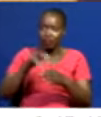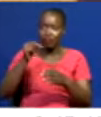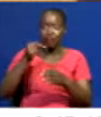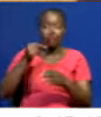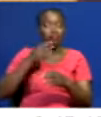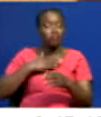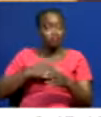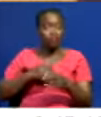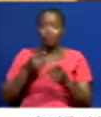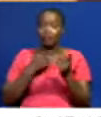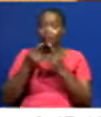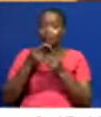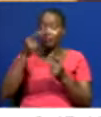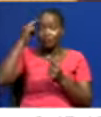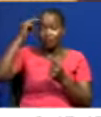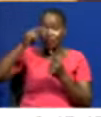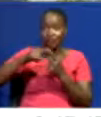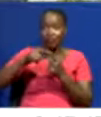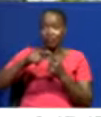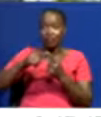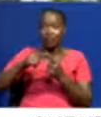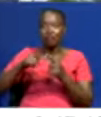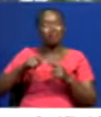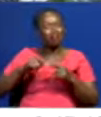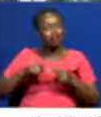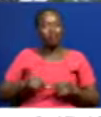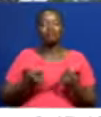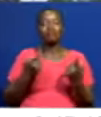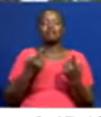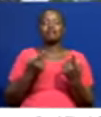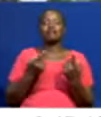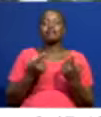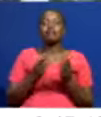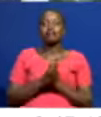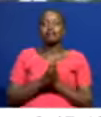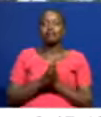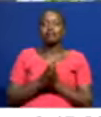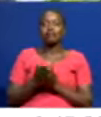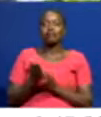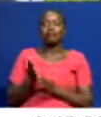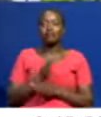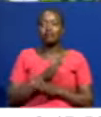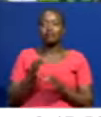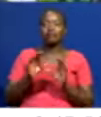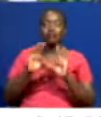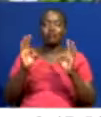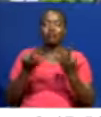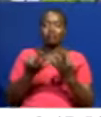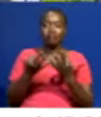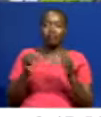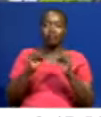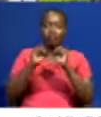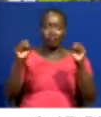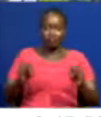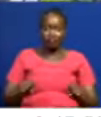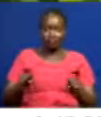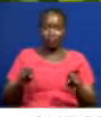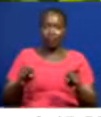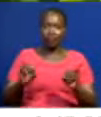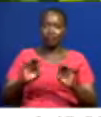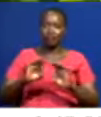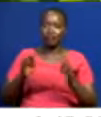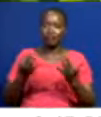be able to tell until when you're totally broken down. I will go back to the family system. Let the families work,